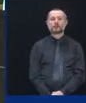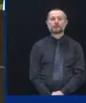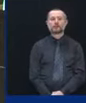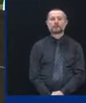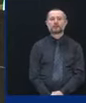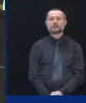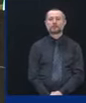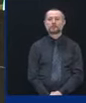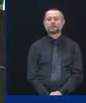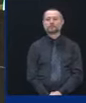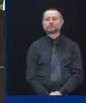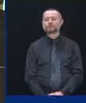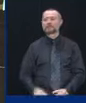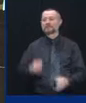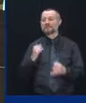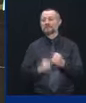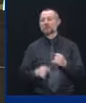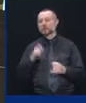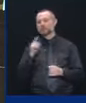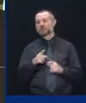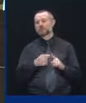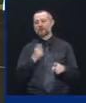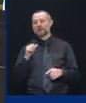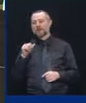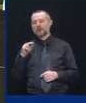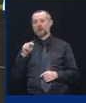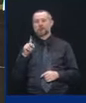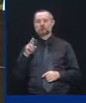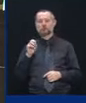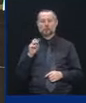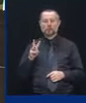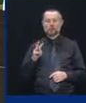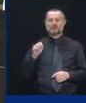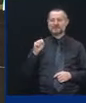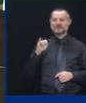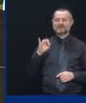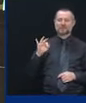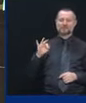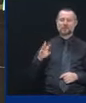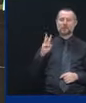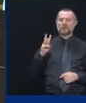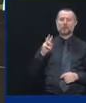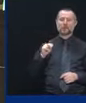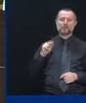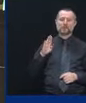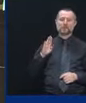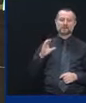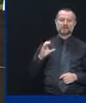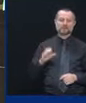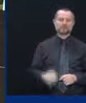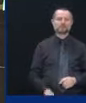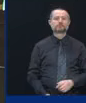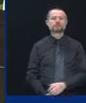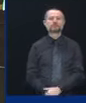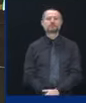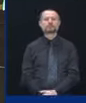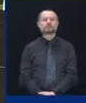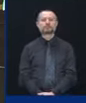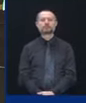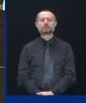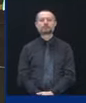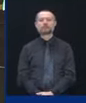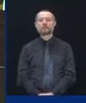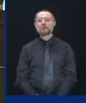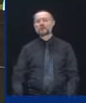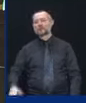Thank you, Governor. Your final question comes from Andrew Siff of WNBC. Andrew, your line is now open. Please unmute your microphone. Good